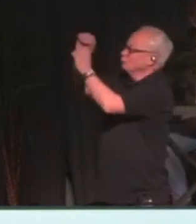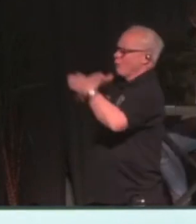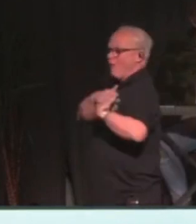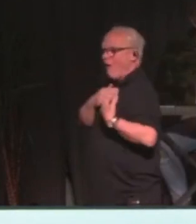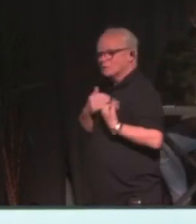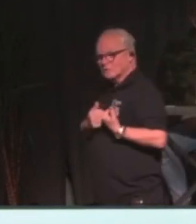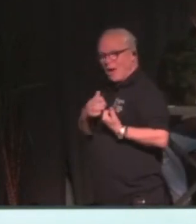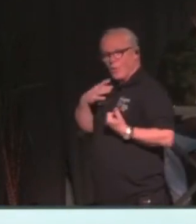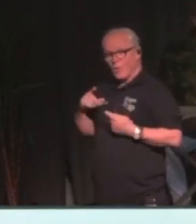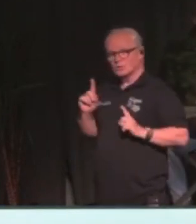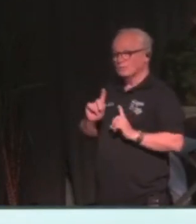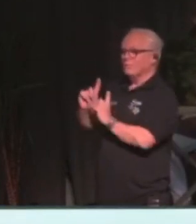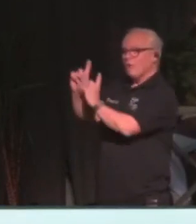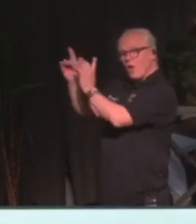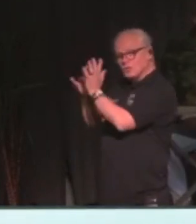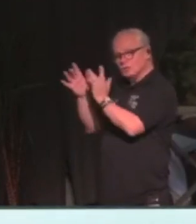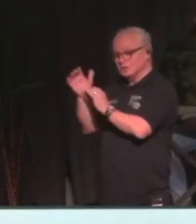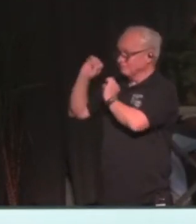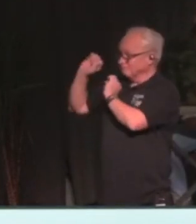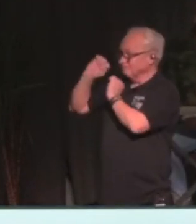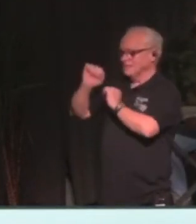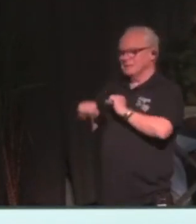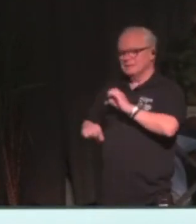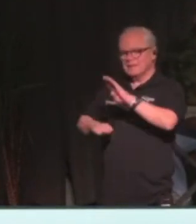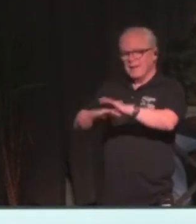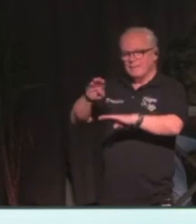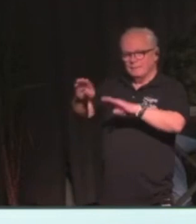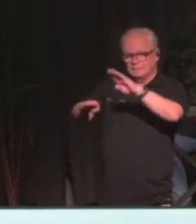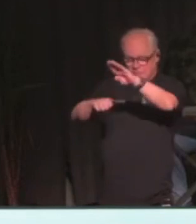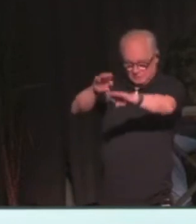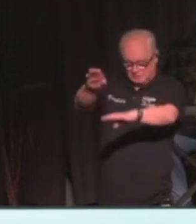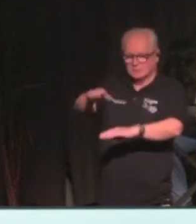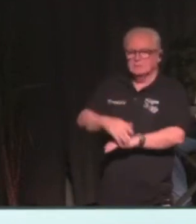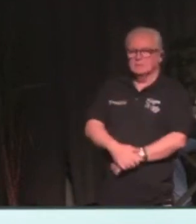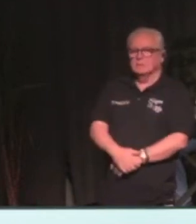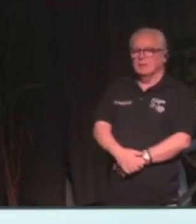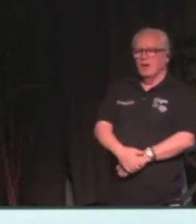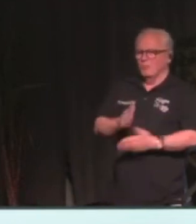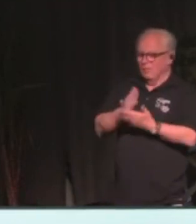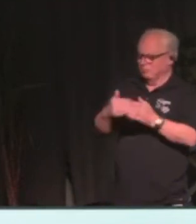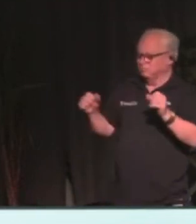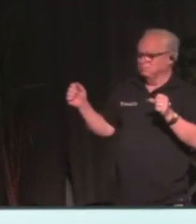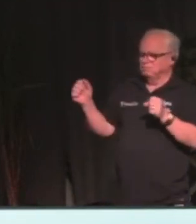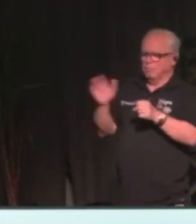and following Jesus in his steps. And so this is such a war.